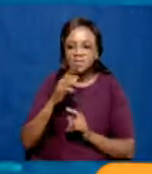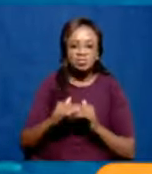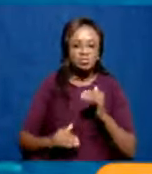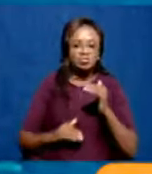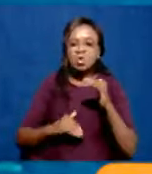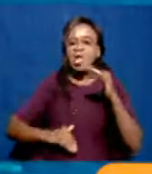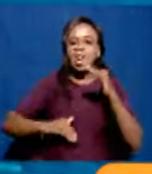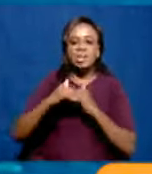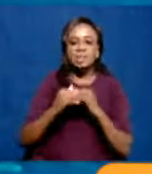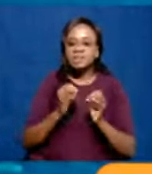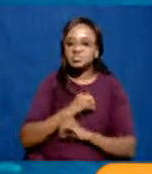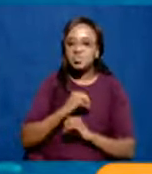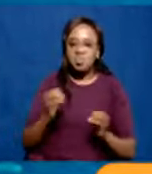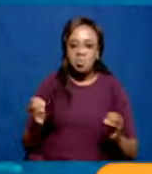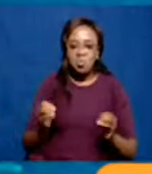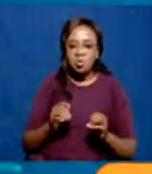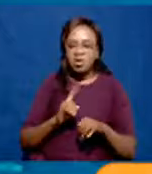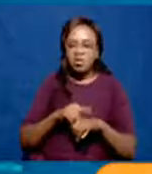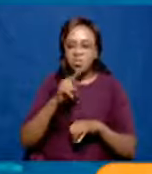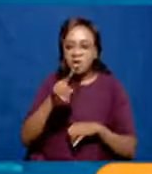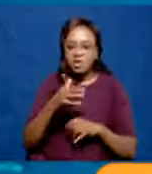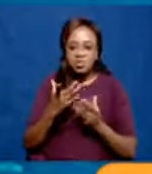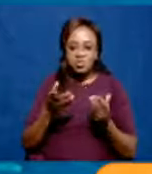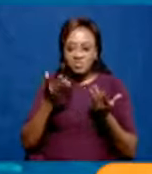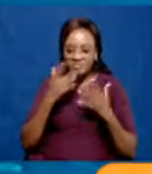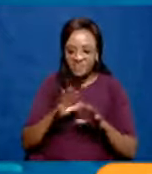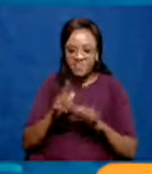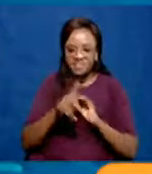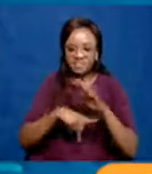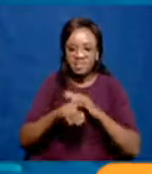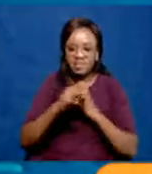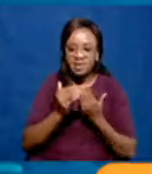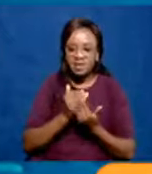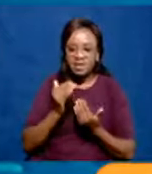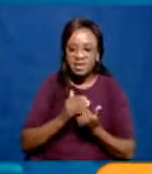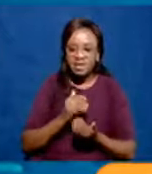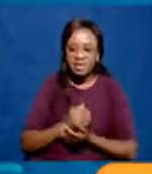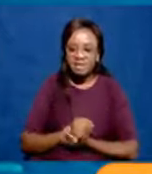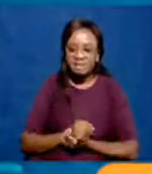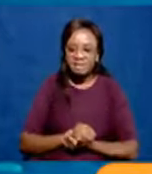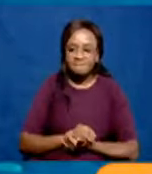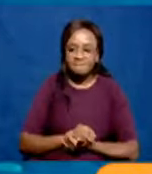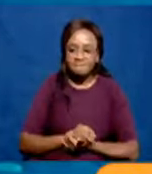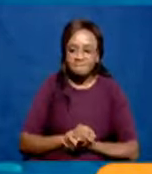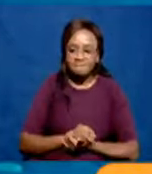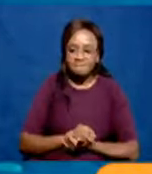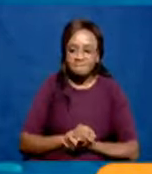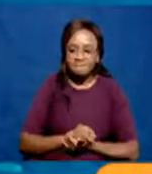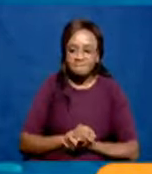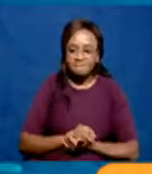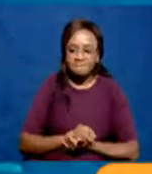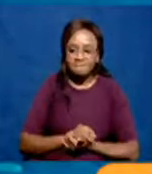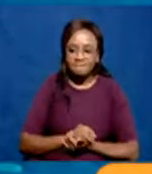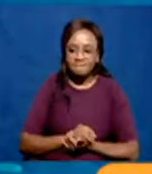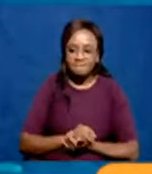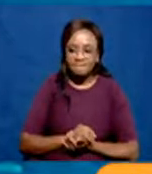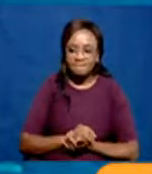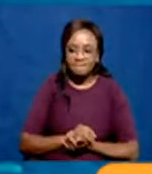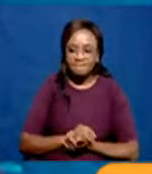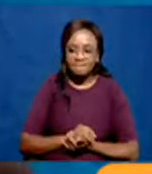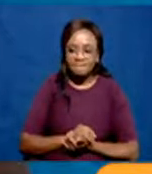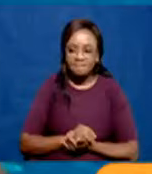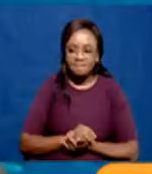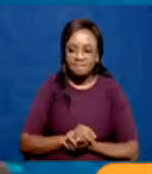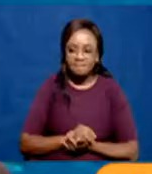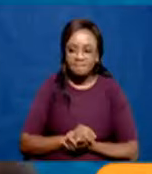any, when you exhaust your primary care. In fact, there's a very funny thing, that from primary care, you have to be referred. And you have to be